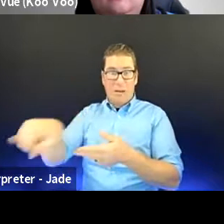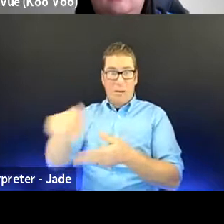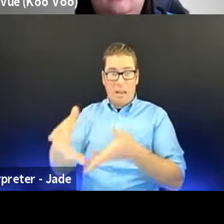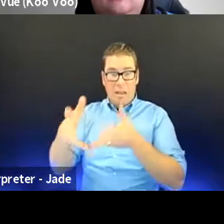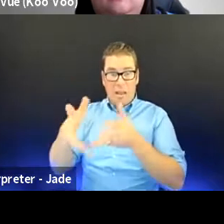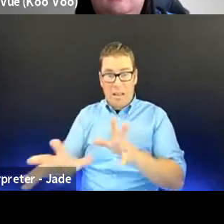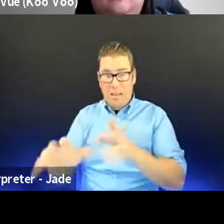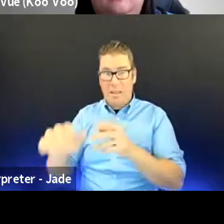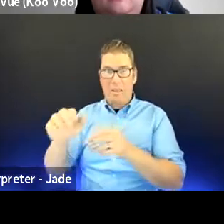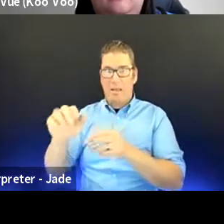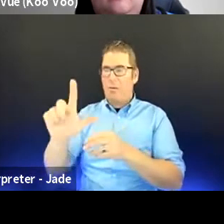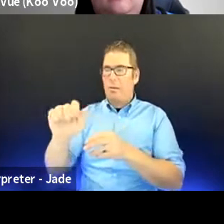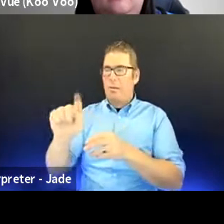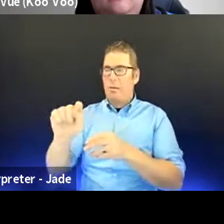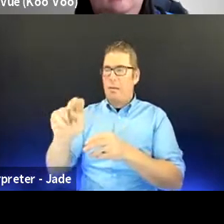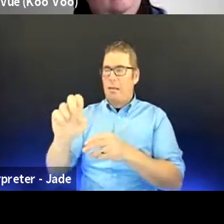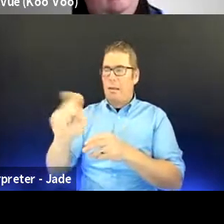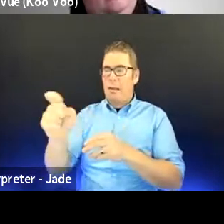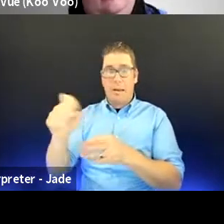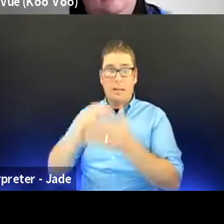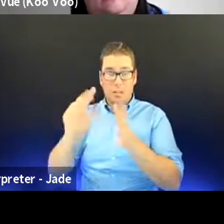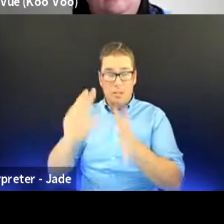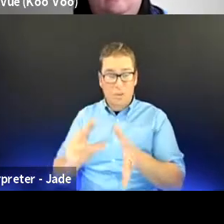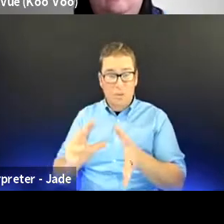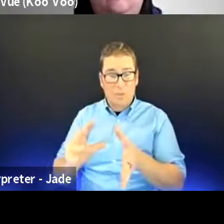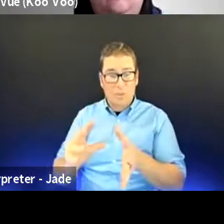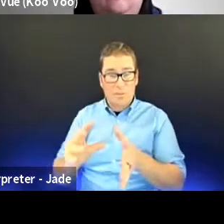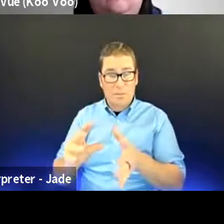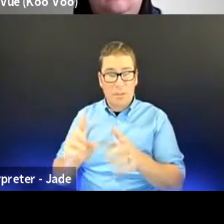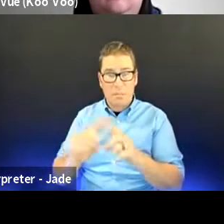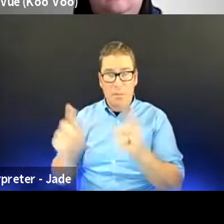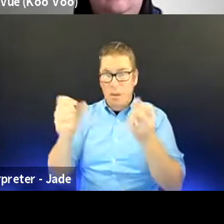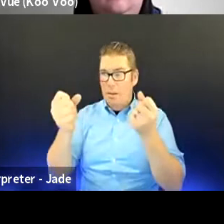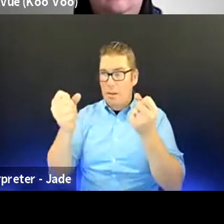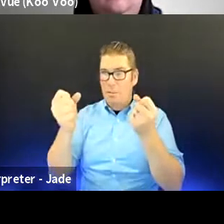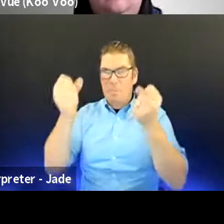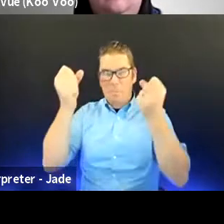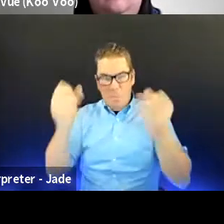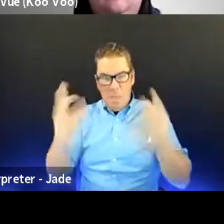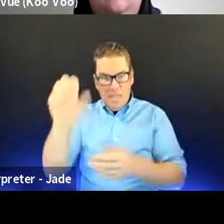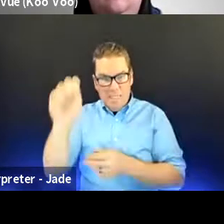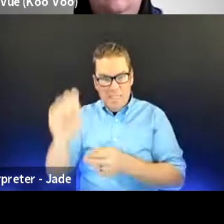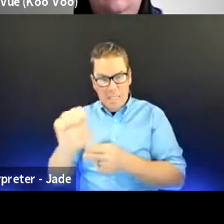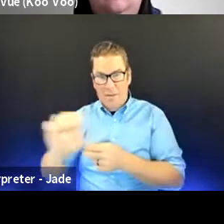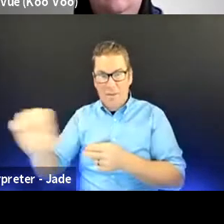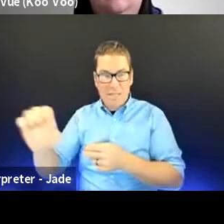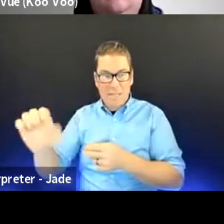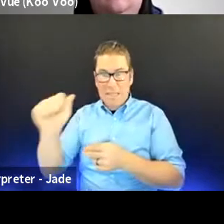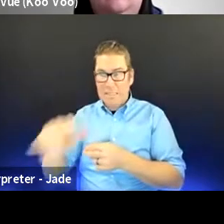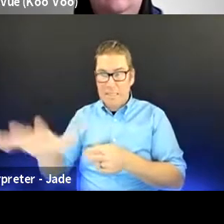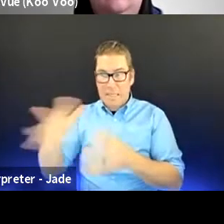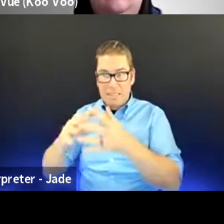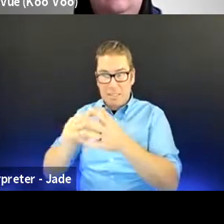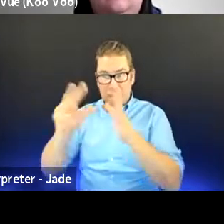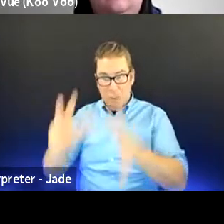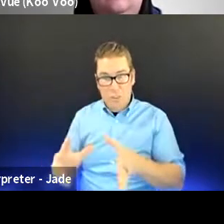Adelé program, but with the high number of Southeast Asian American students, Hmong American students, and so forth, we